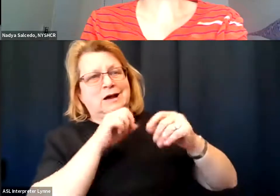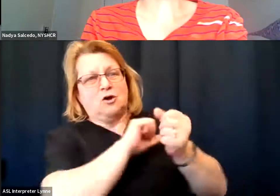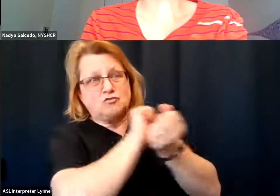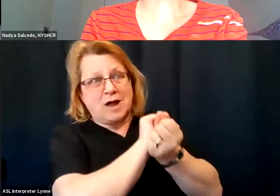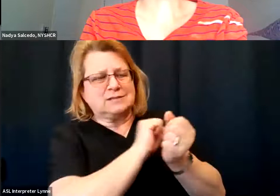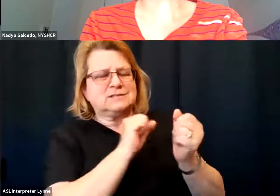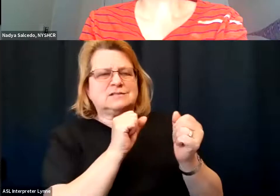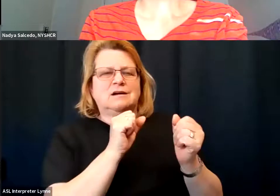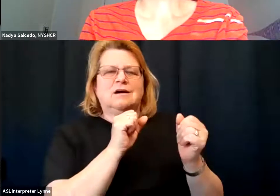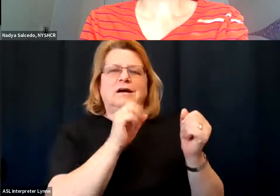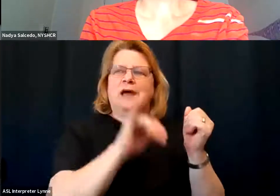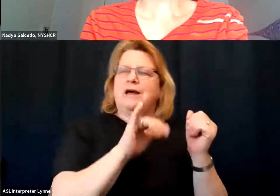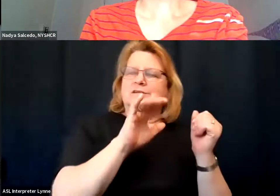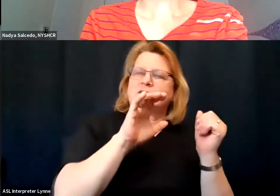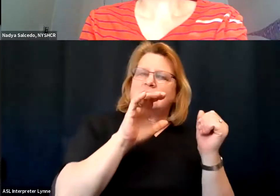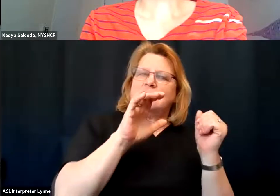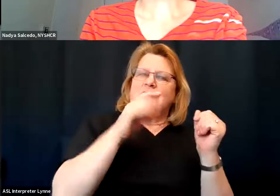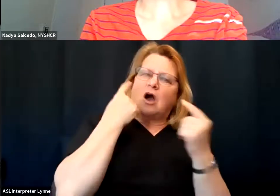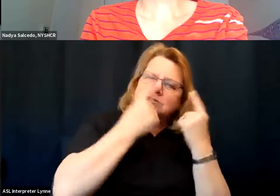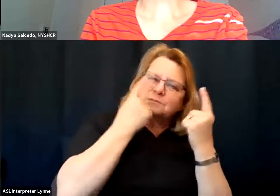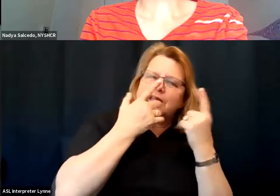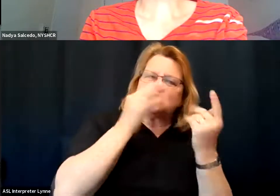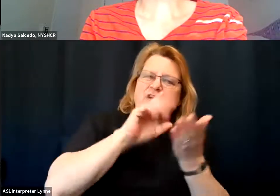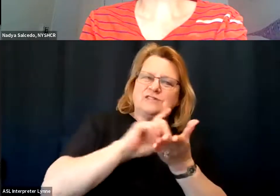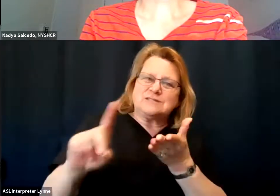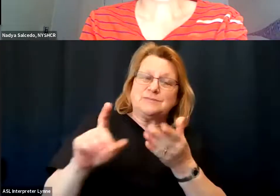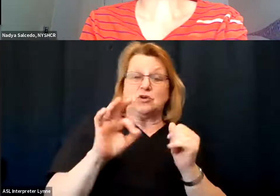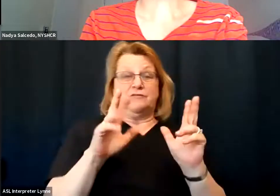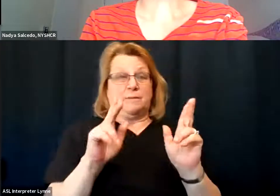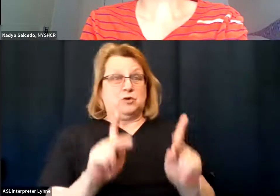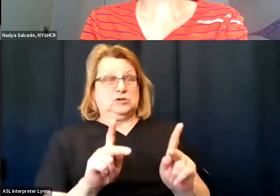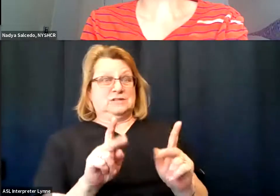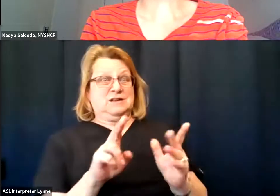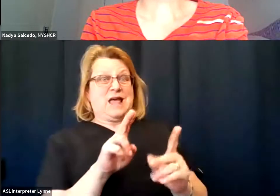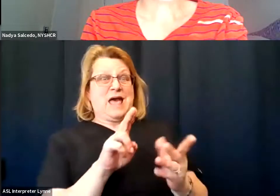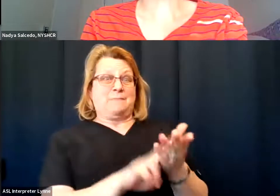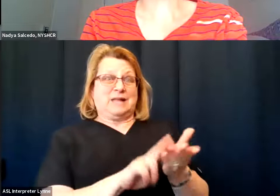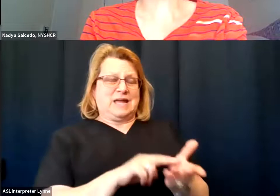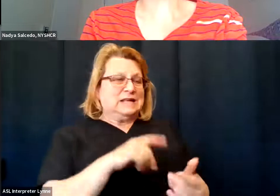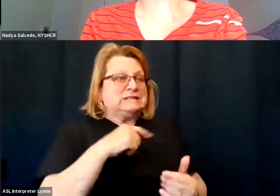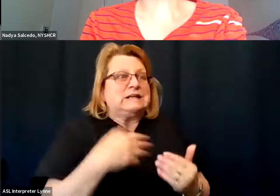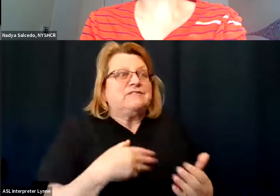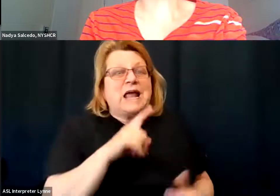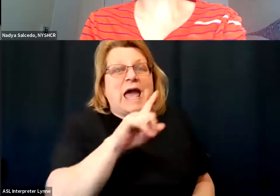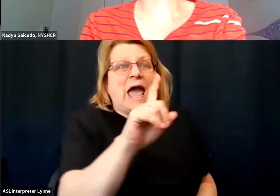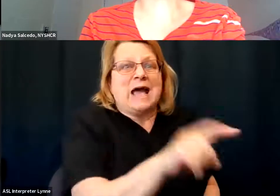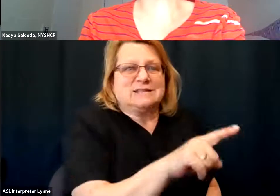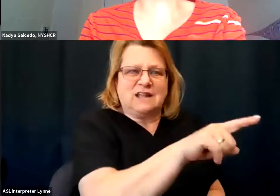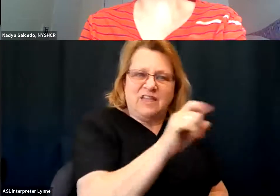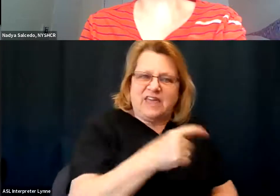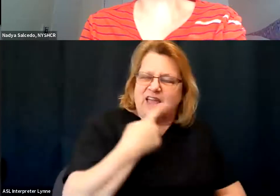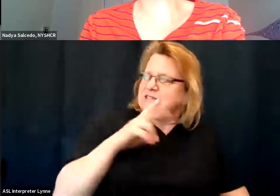variety of sealed convictions. So if a prospective applicant is even asked about these, the applicant can say